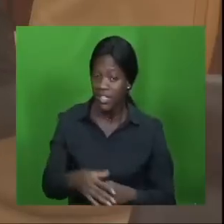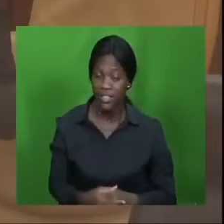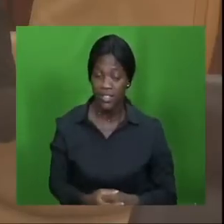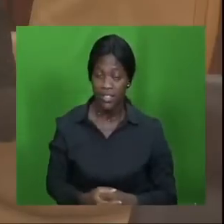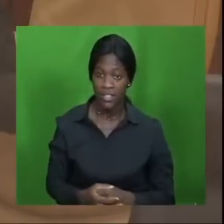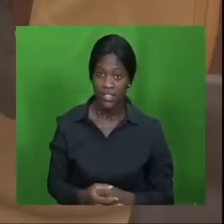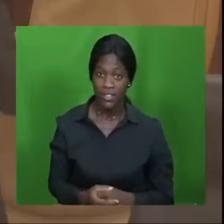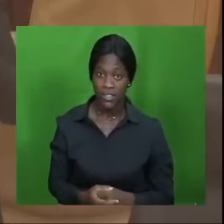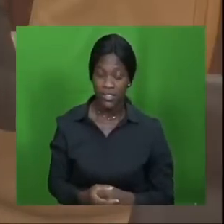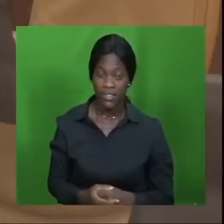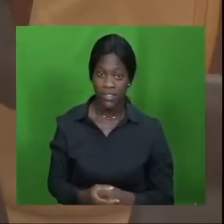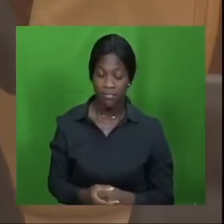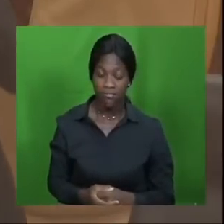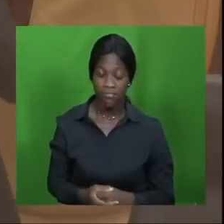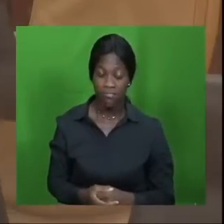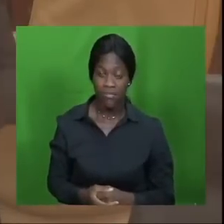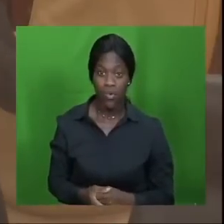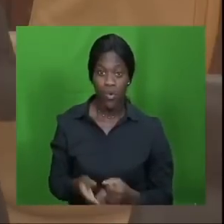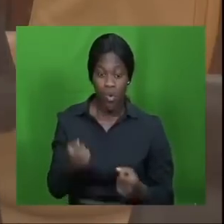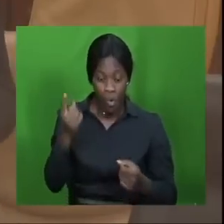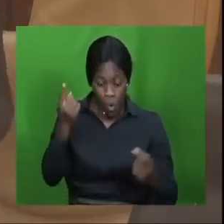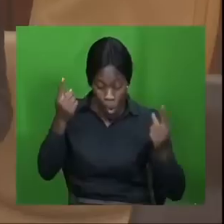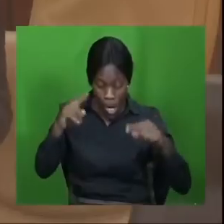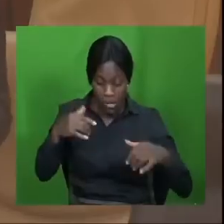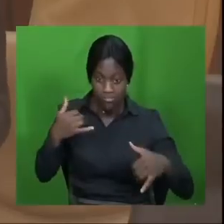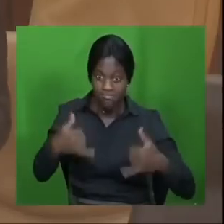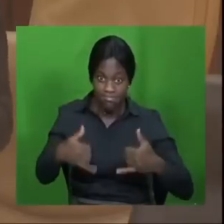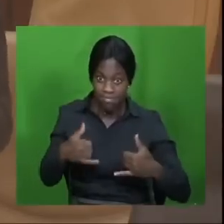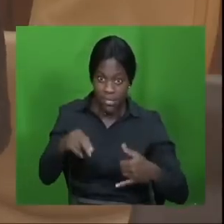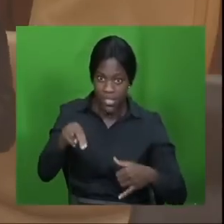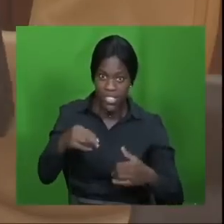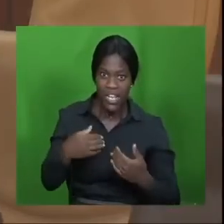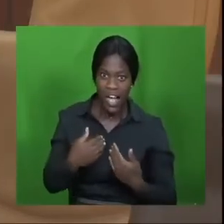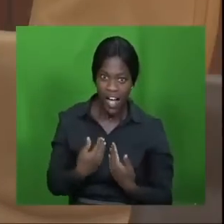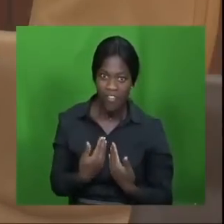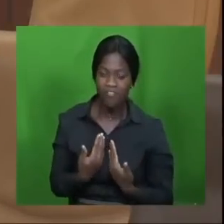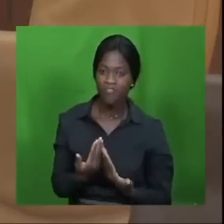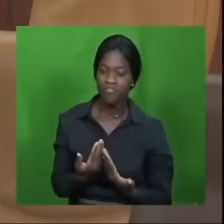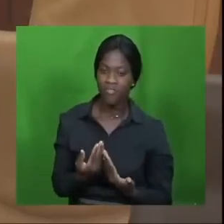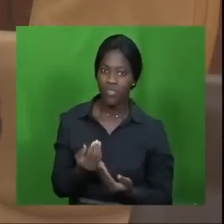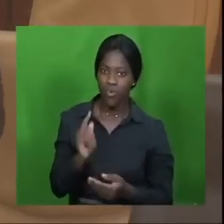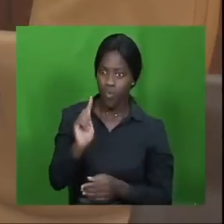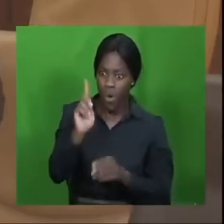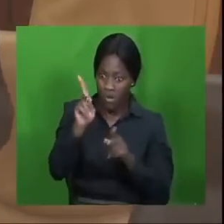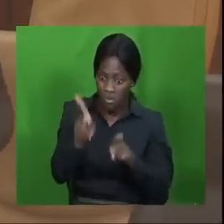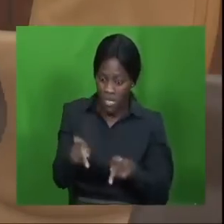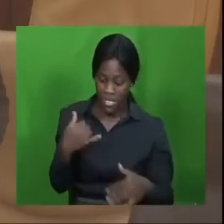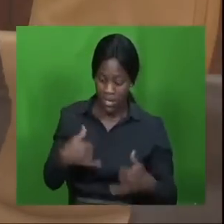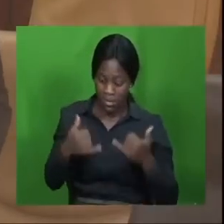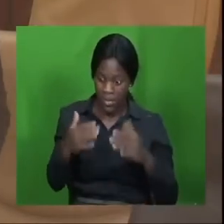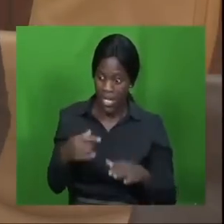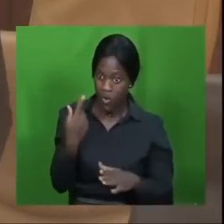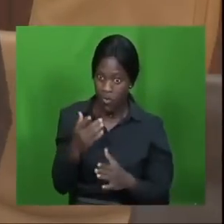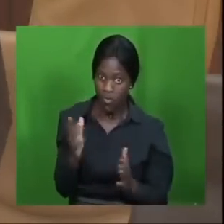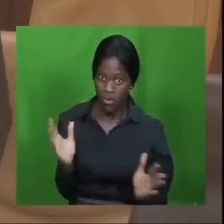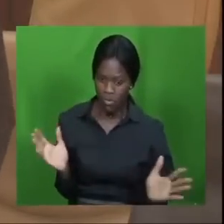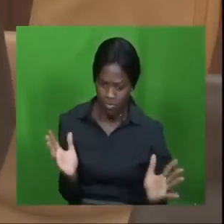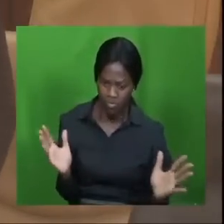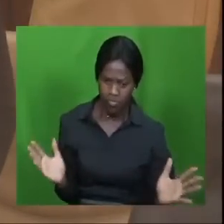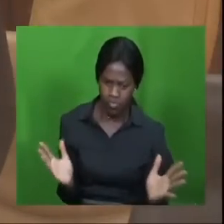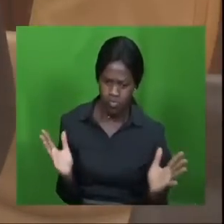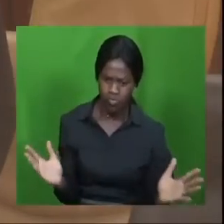Because in the field of play, there should be one player who would inspire, who would be doing the talking and get them